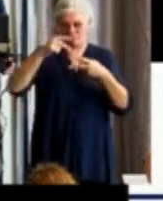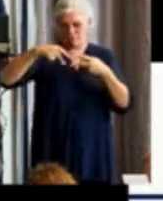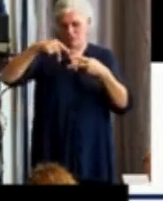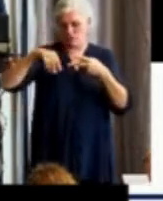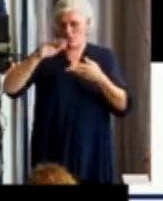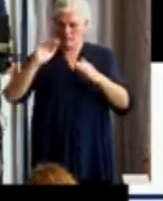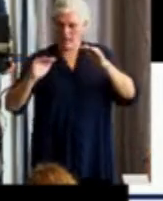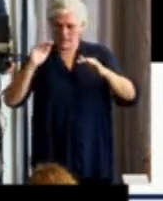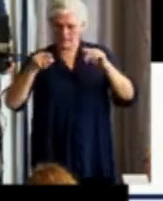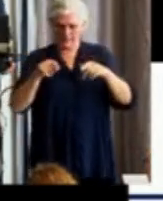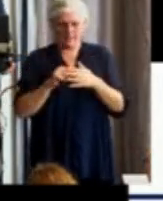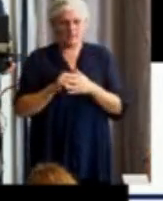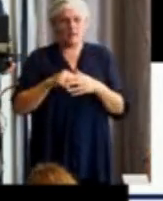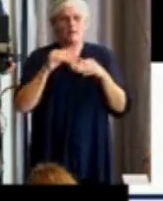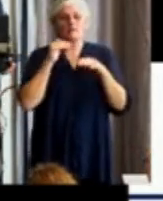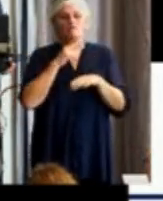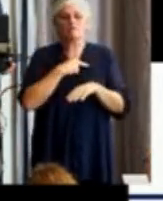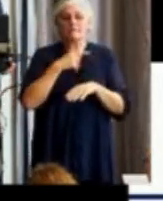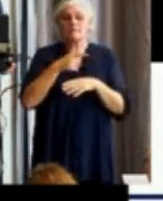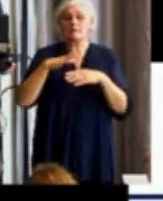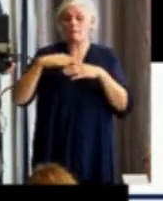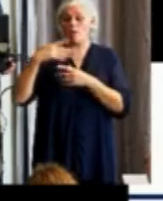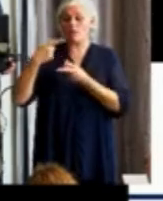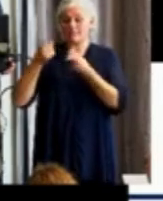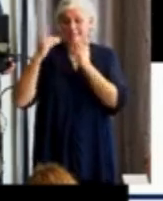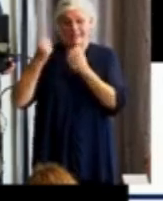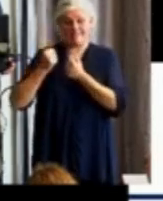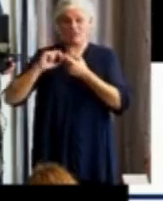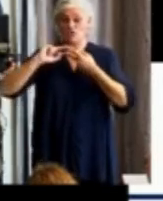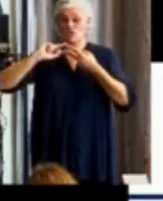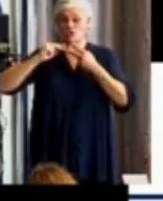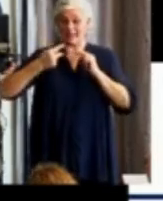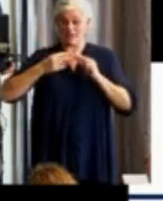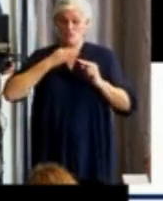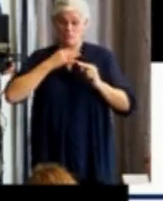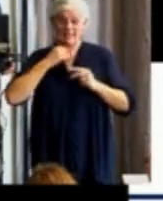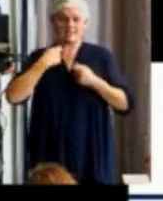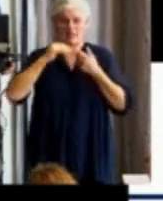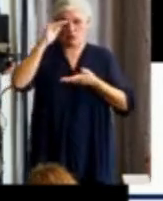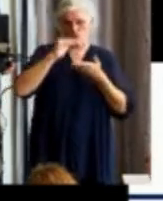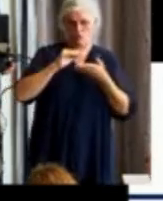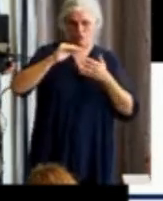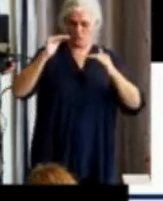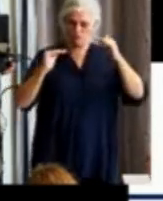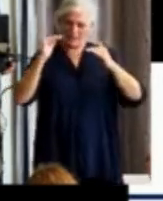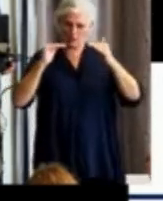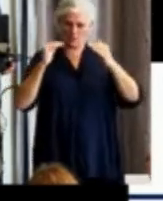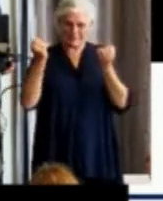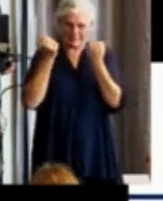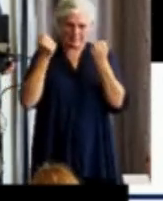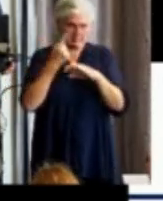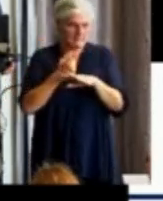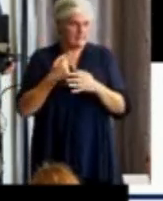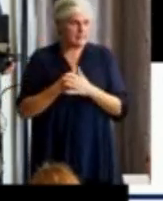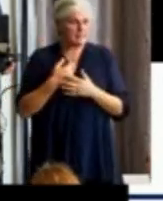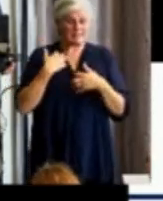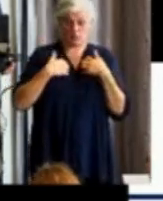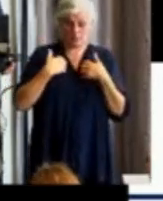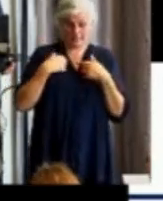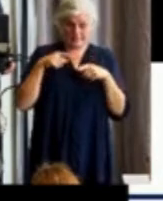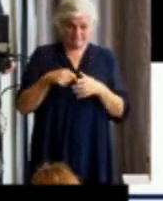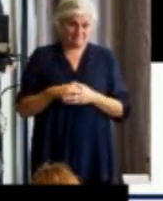is. Basically, the more that they have this genetic risk, the lower this ratio, this signal is, which is quite